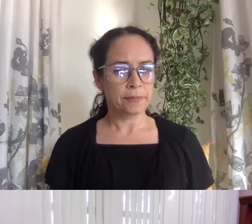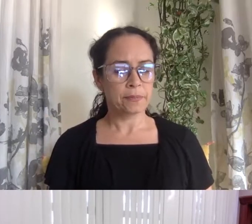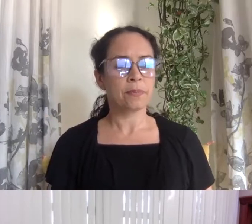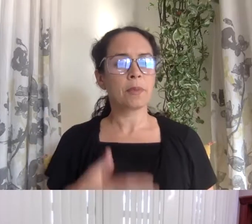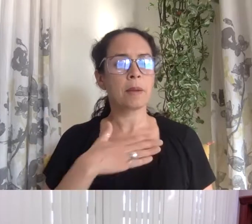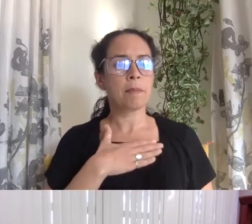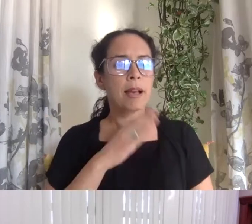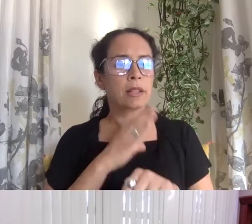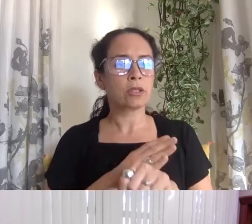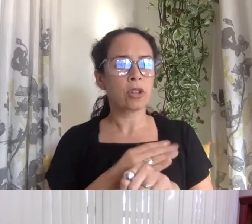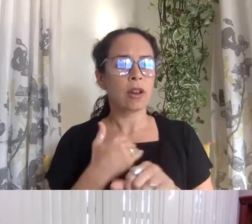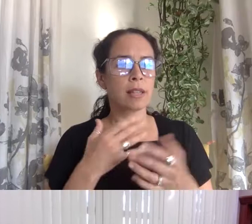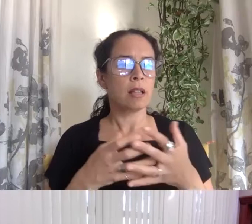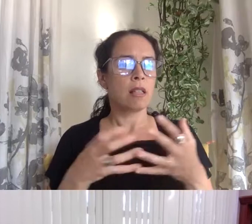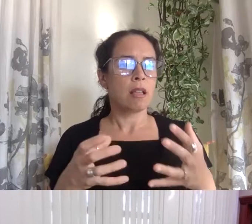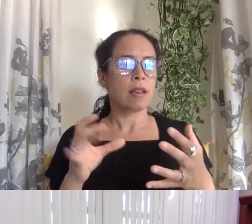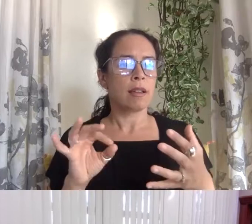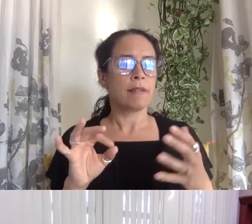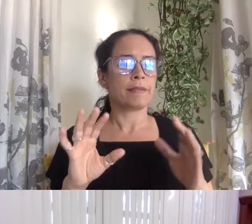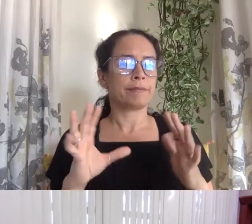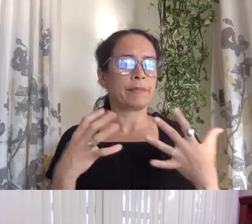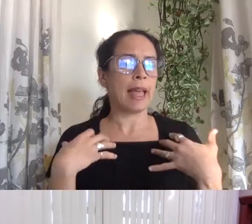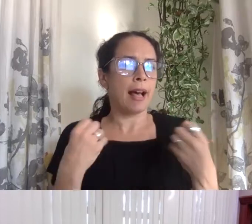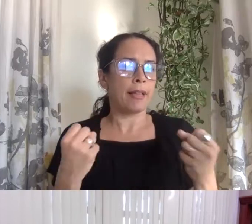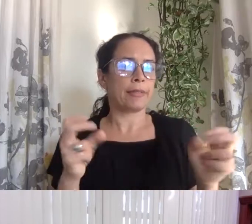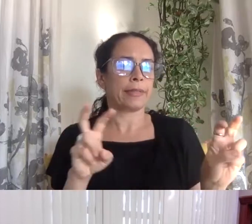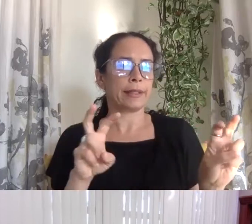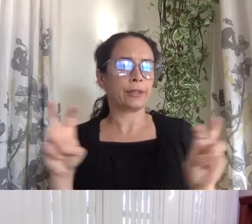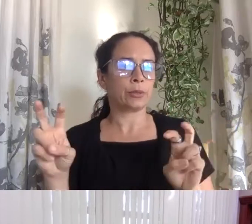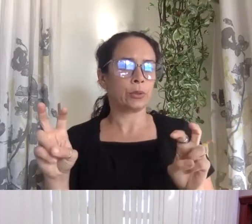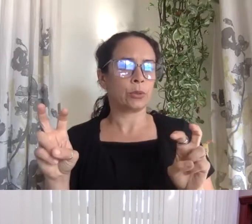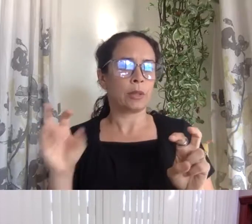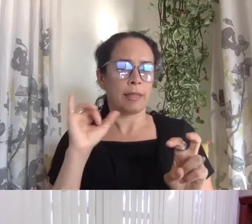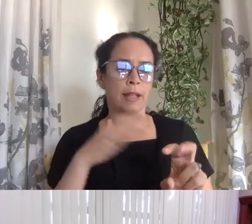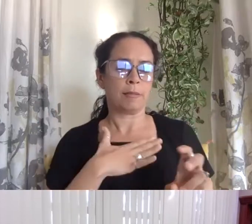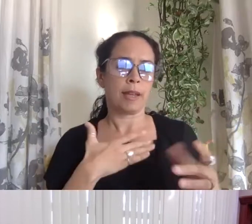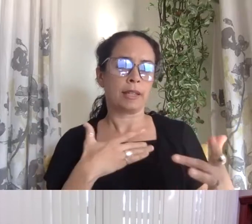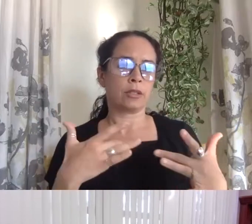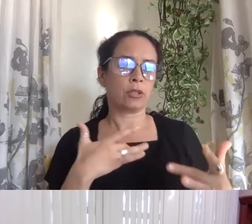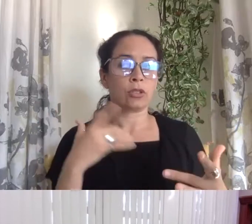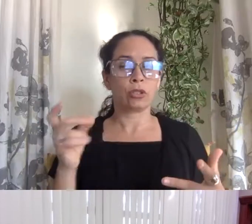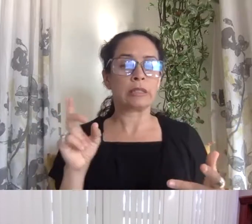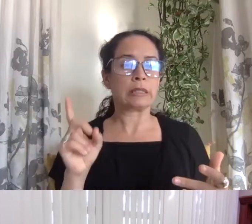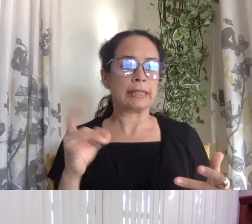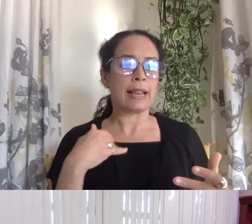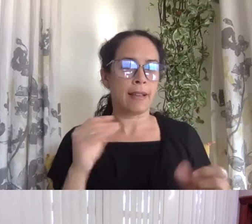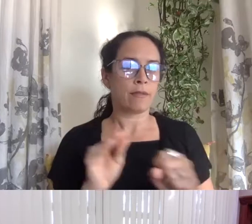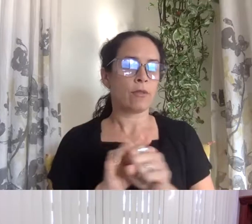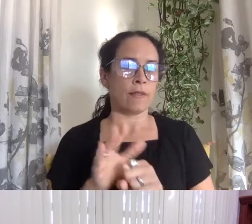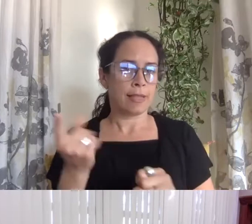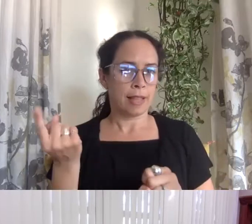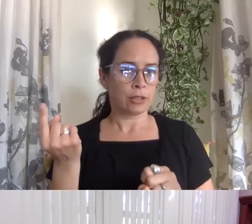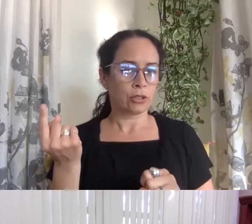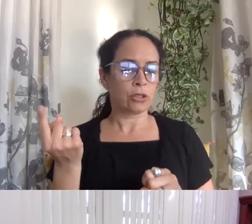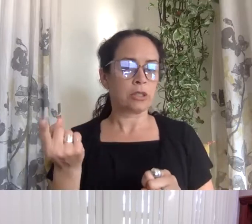My daughter has a lot of other health issues, and that's my concern. She did have COVID last year. She didn't